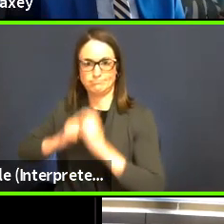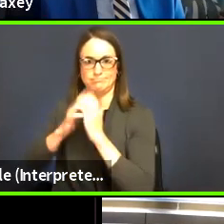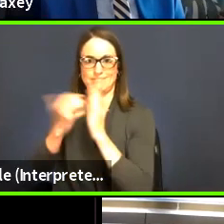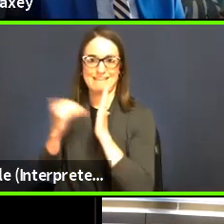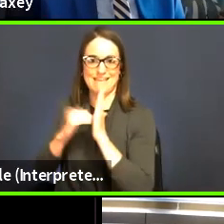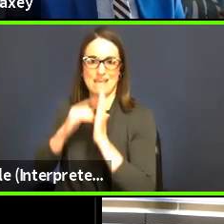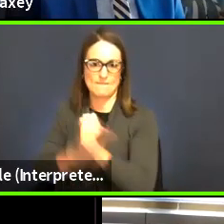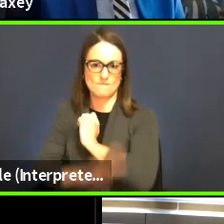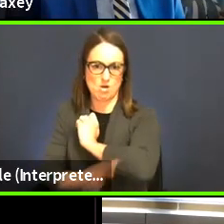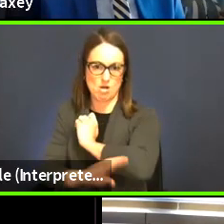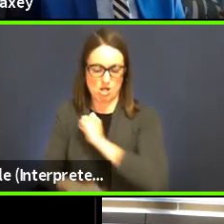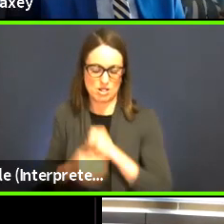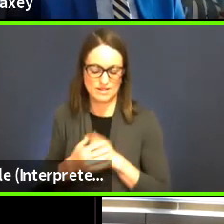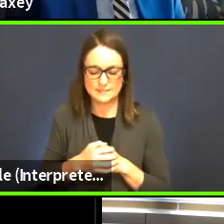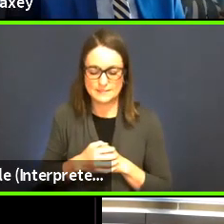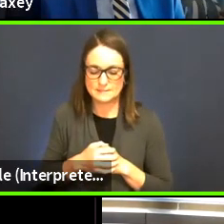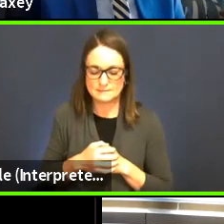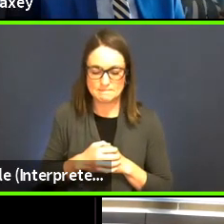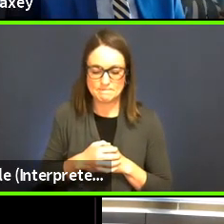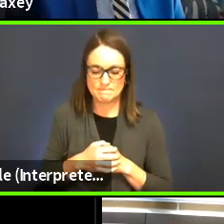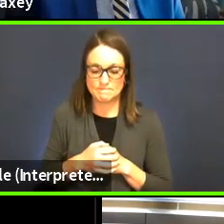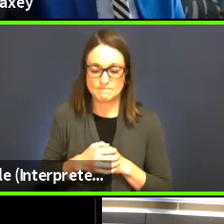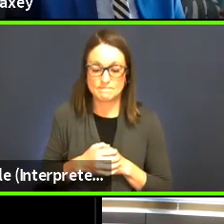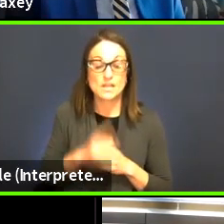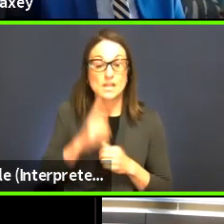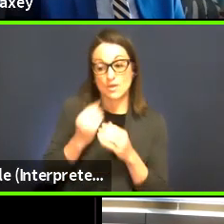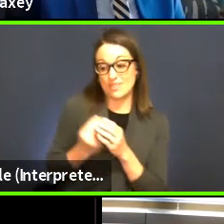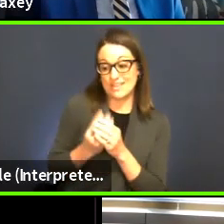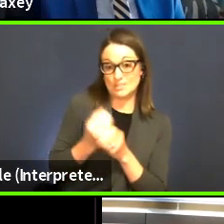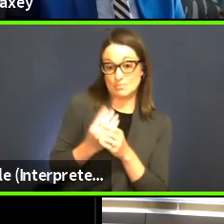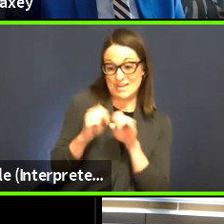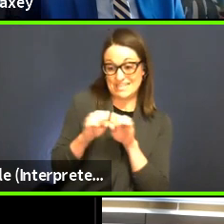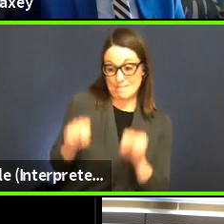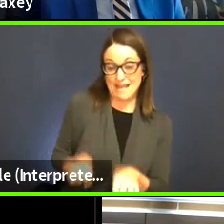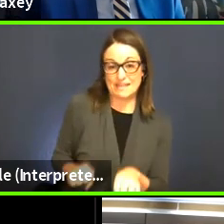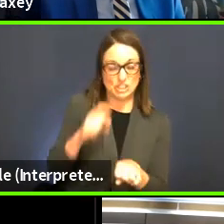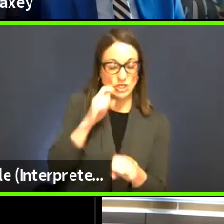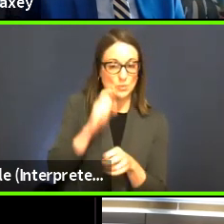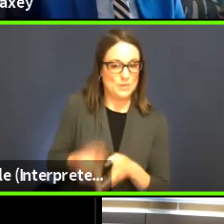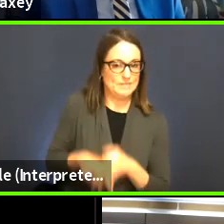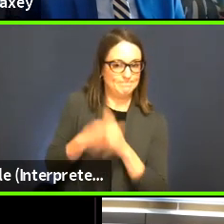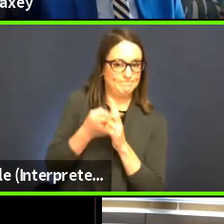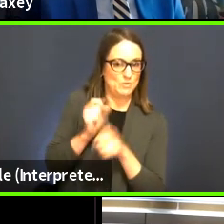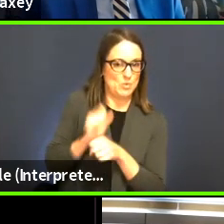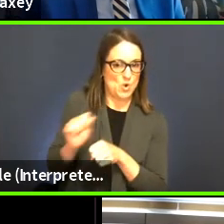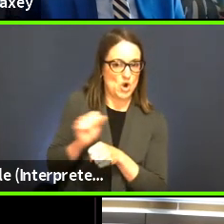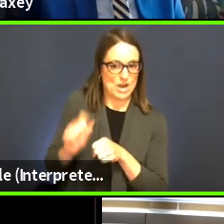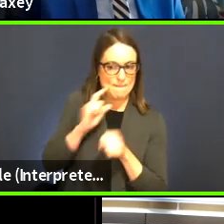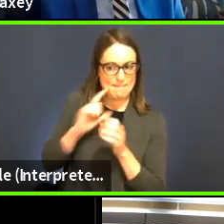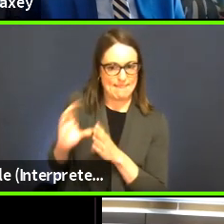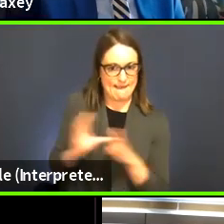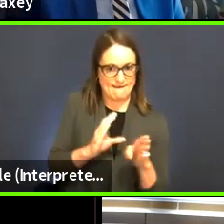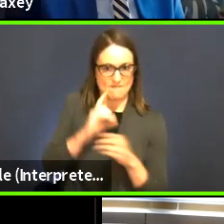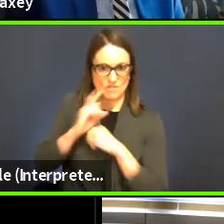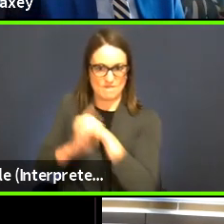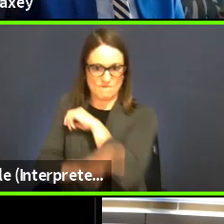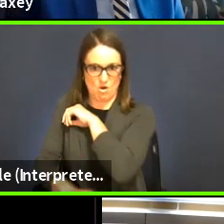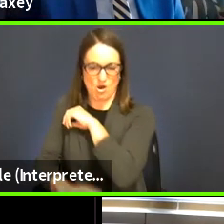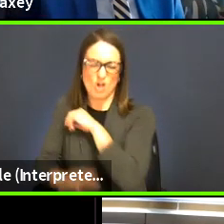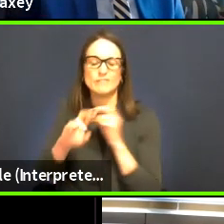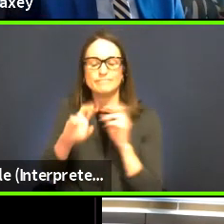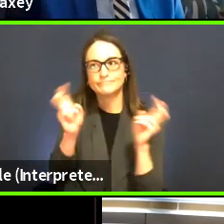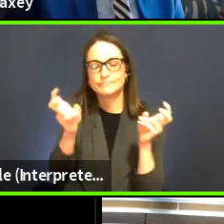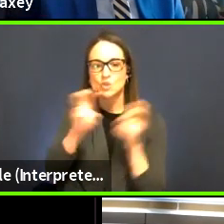Before the end of the spring semester, we also began the tough work of planning for a return this fall semester, or re-entry. And